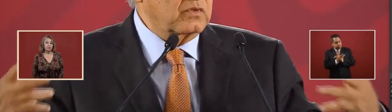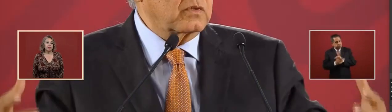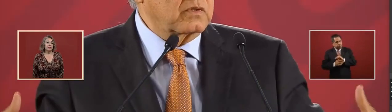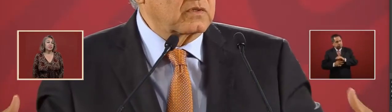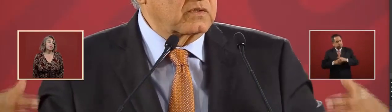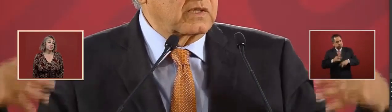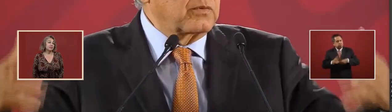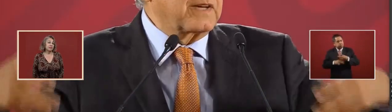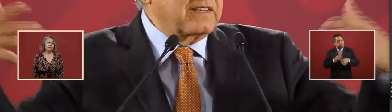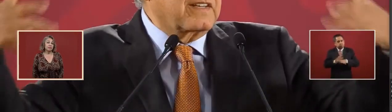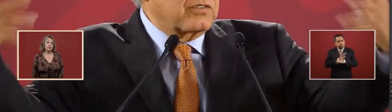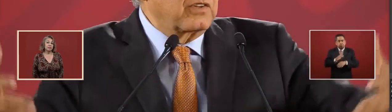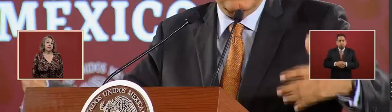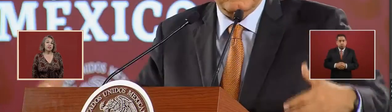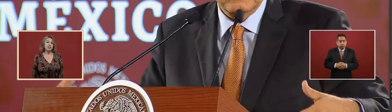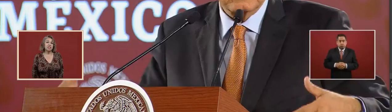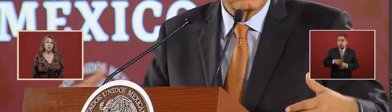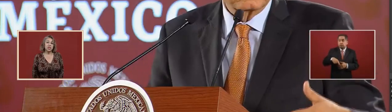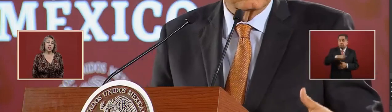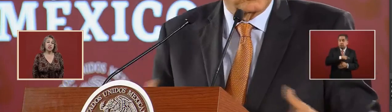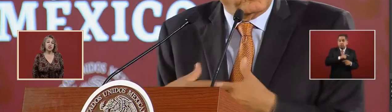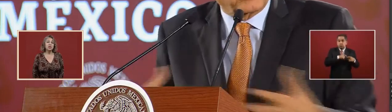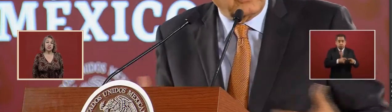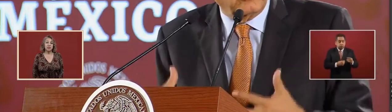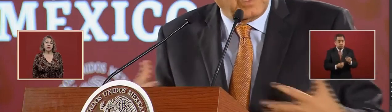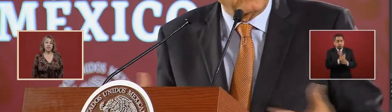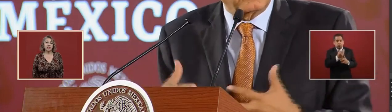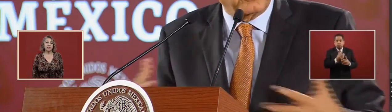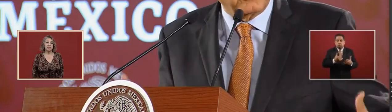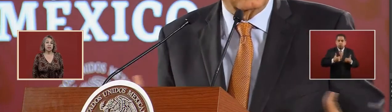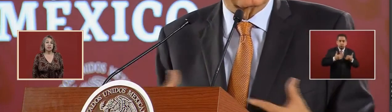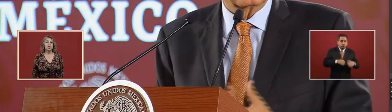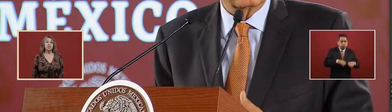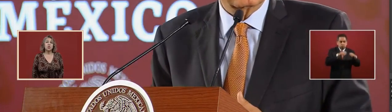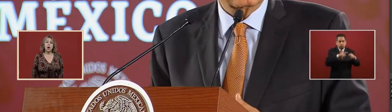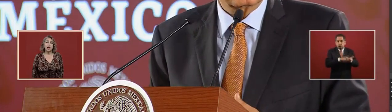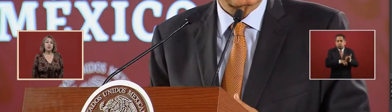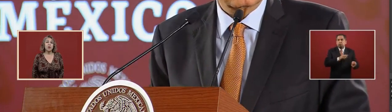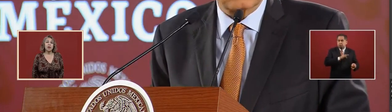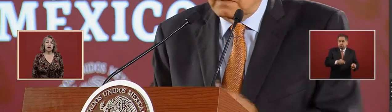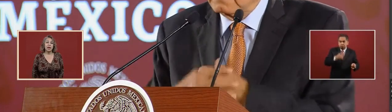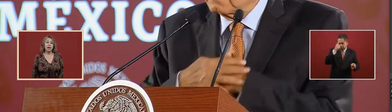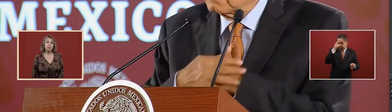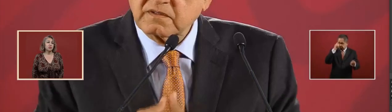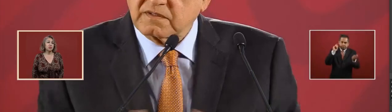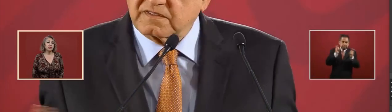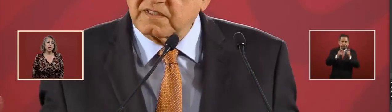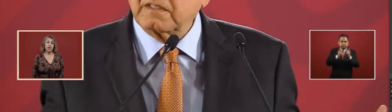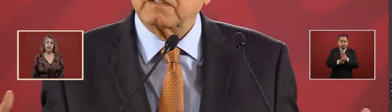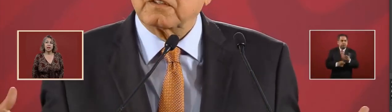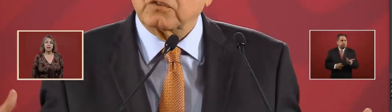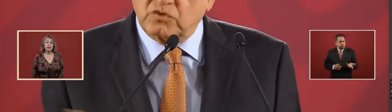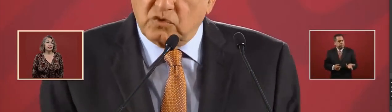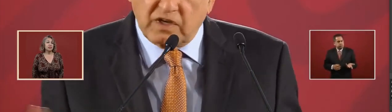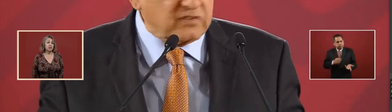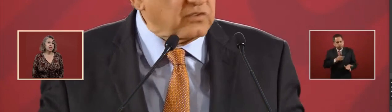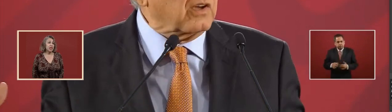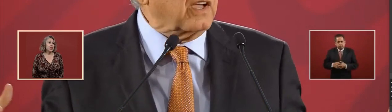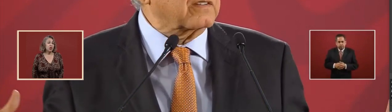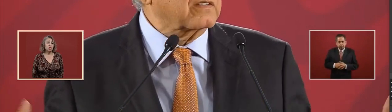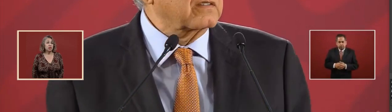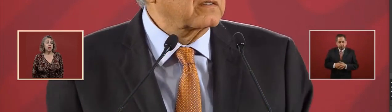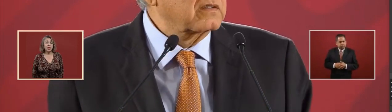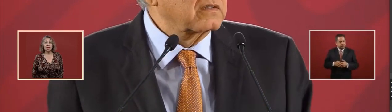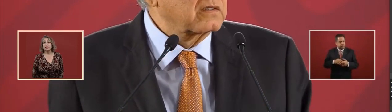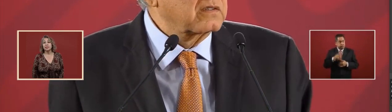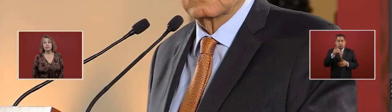todo las nuevas generaciones especially the new generation no so why are we not able to decir, then no to say drogas.